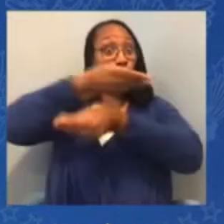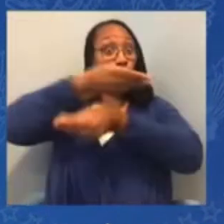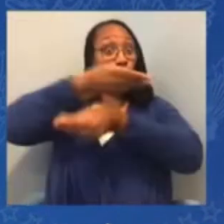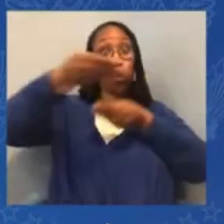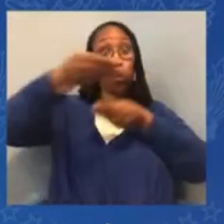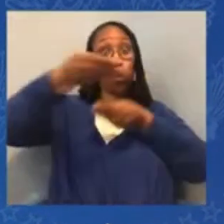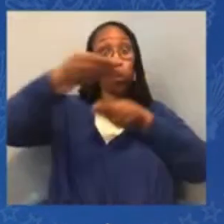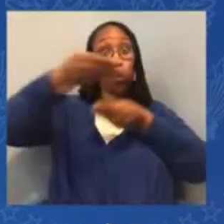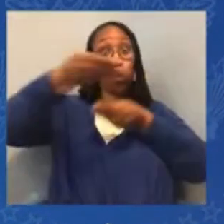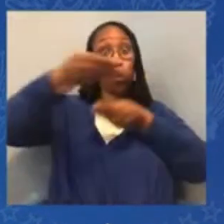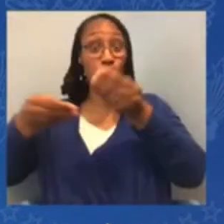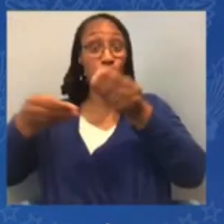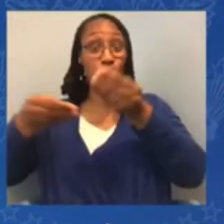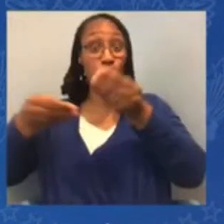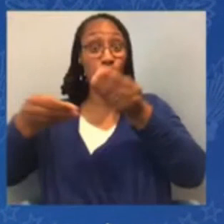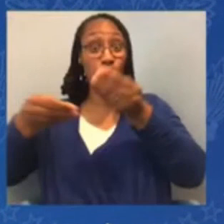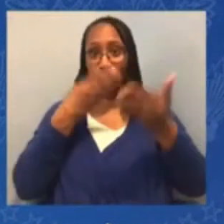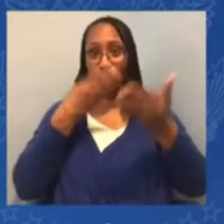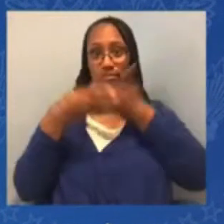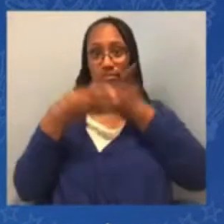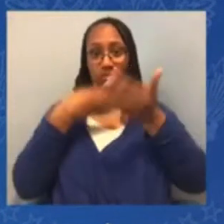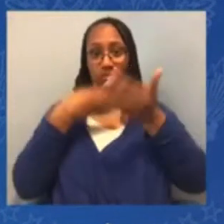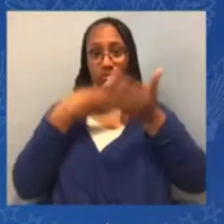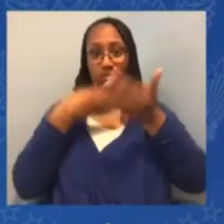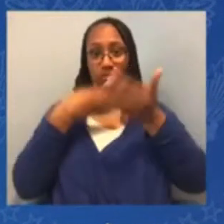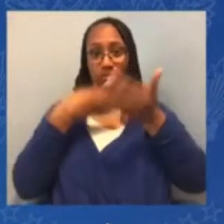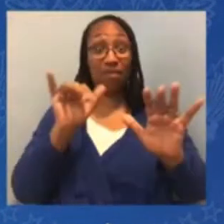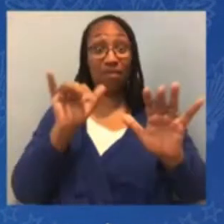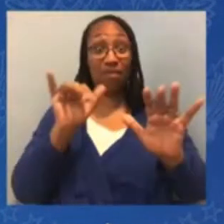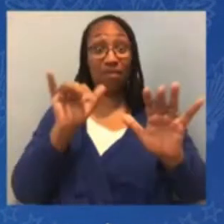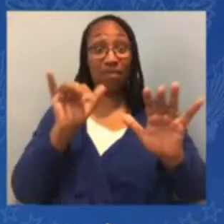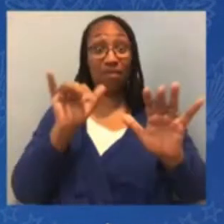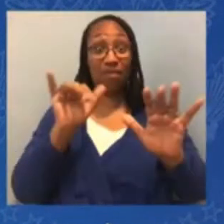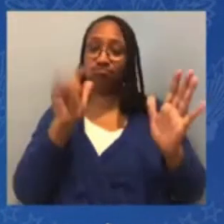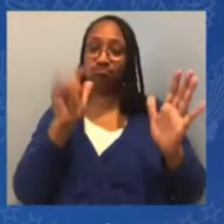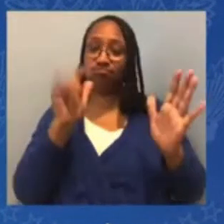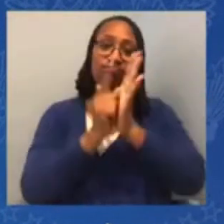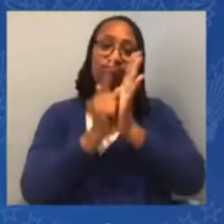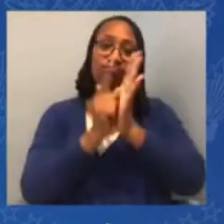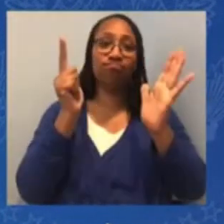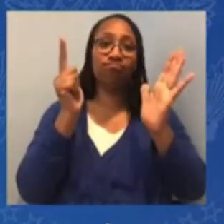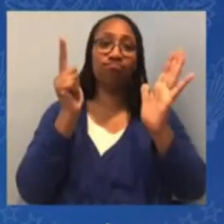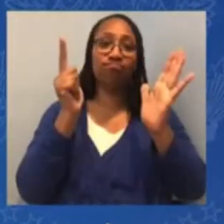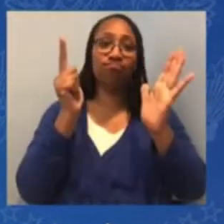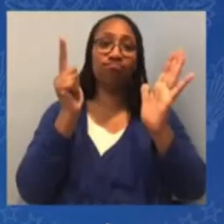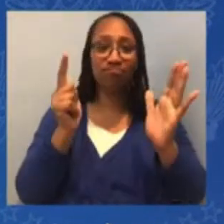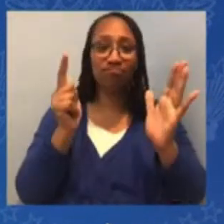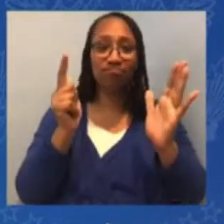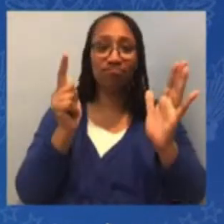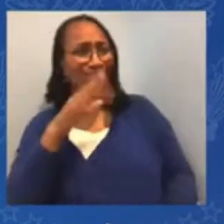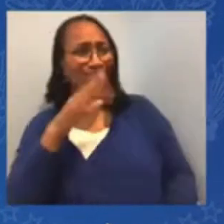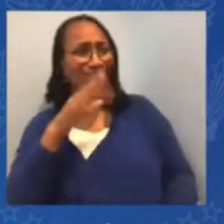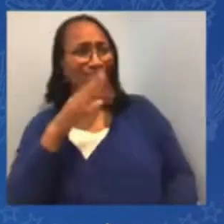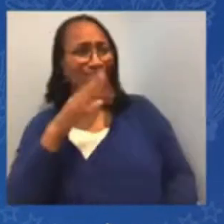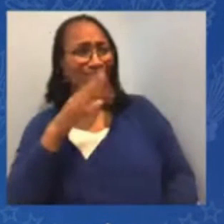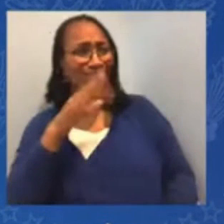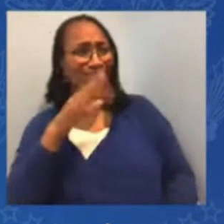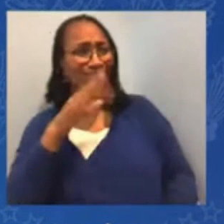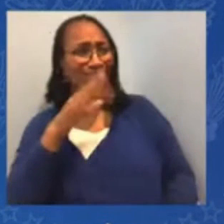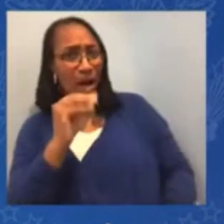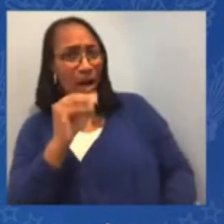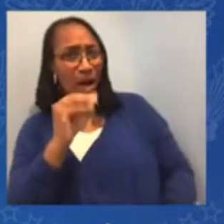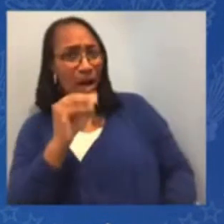well, gun trafficking is now a crime. They're going to look at it like, what are you talking about? It's always been a crime. It wasn't a crime. We did the same thing for